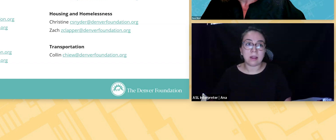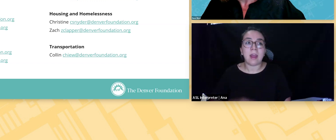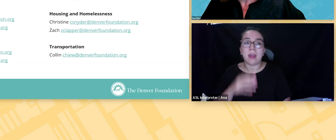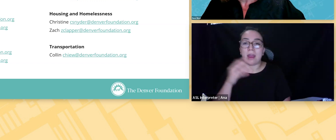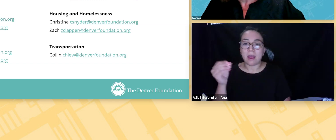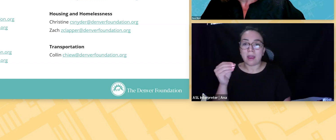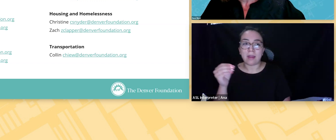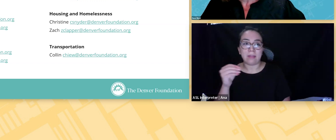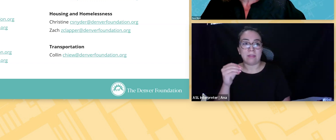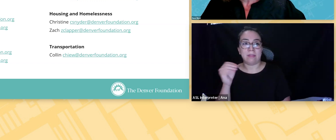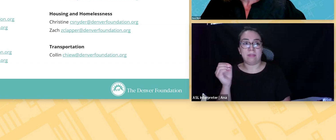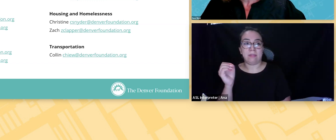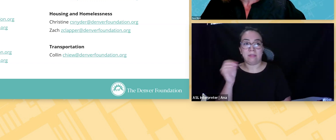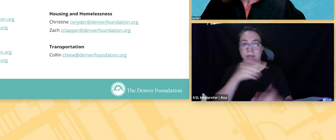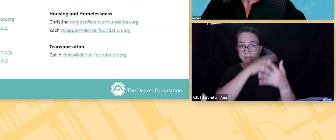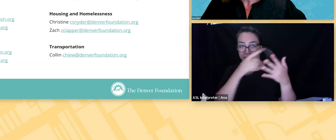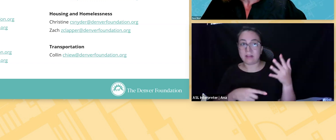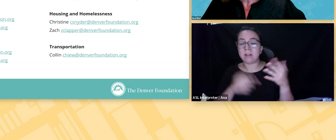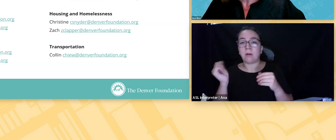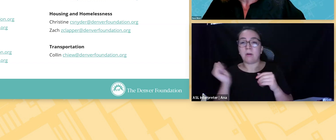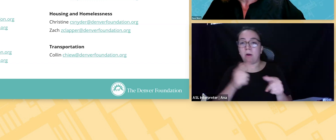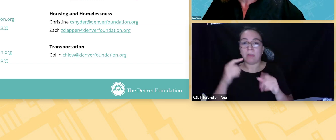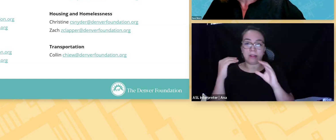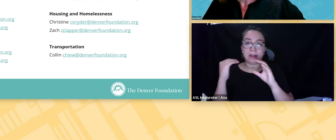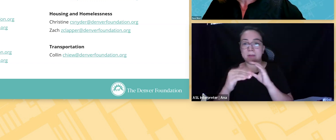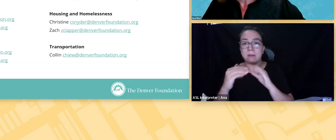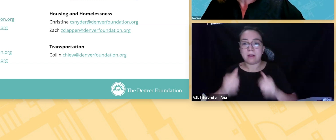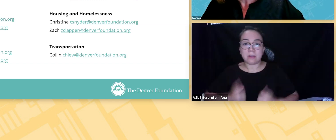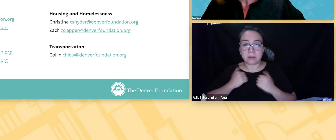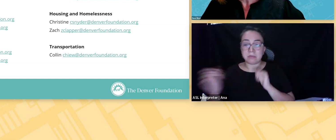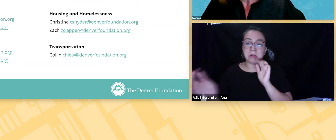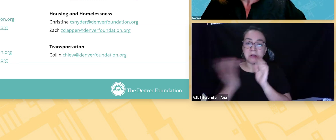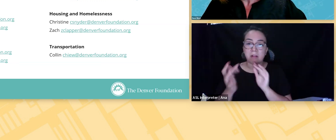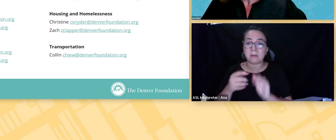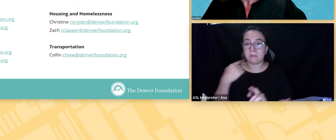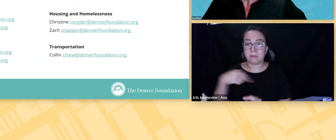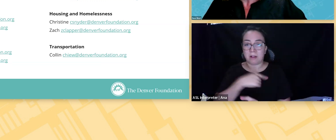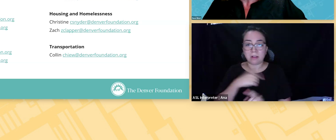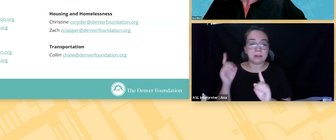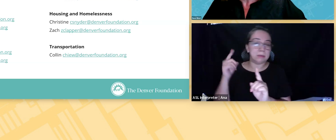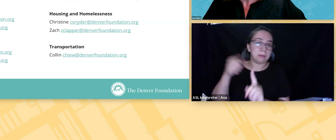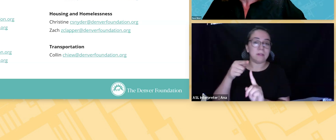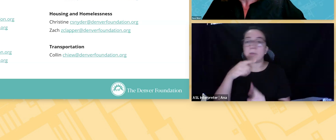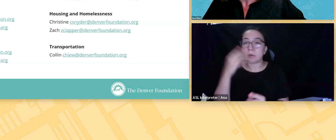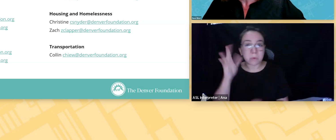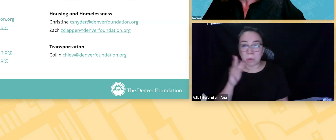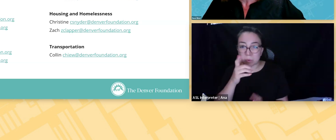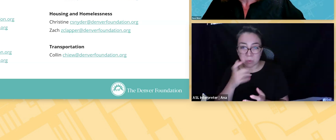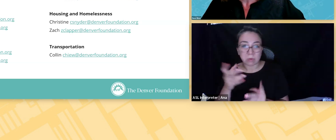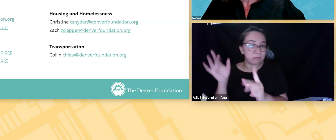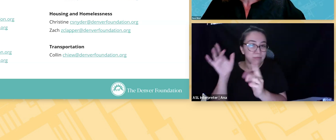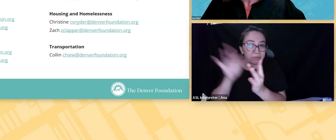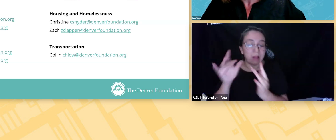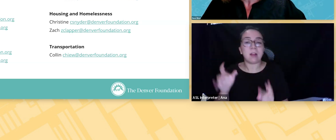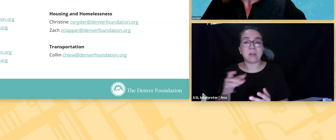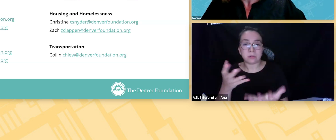And these are the email addresses, so you can get in touch with us specifically. If you don't know who you want to get in touch with and you just